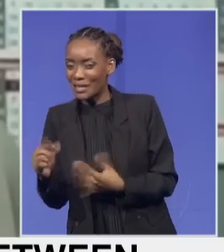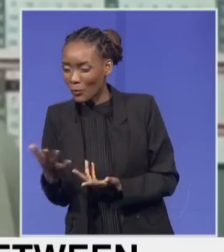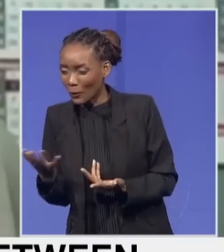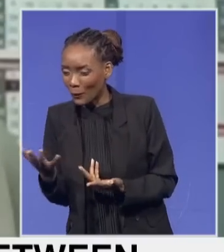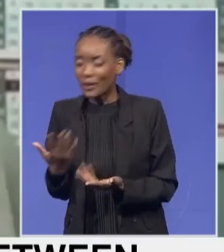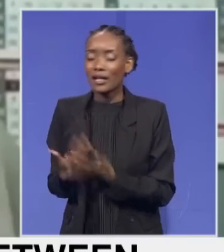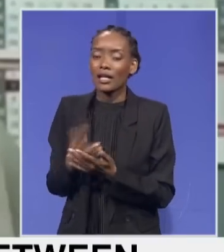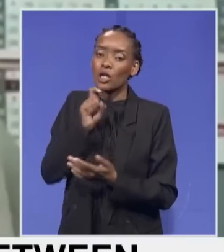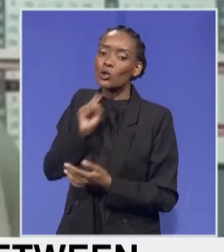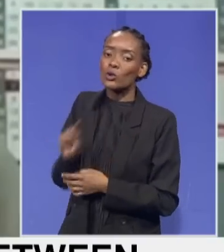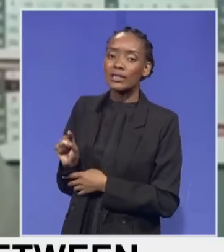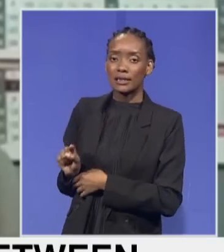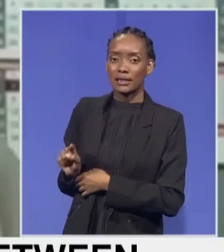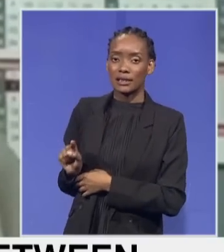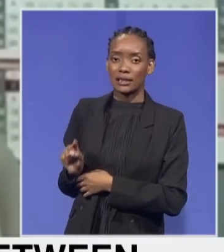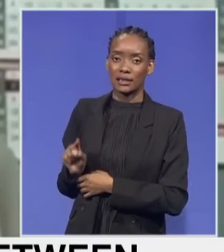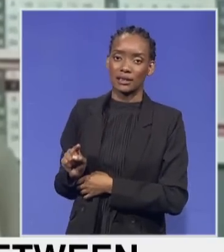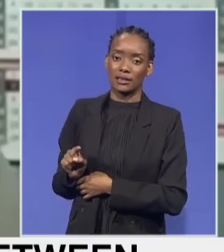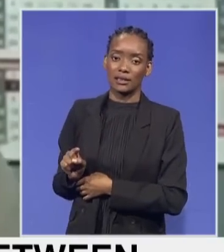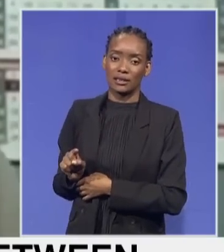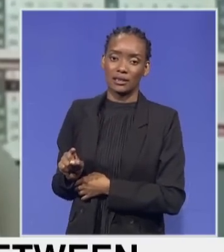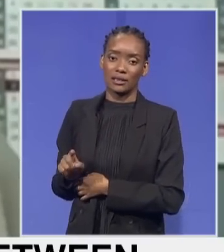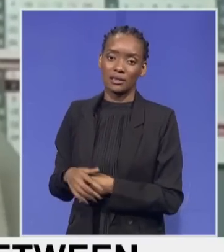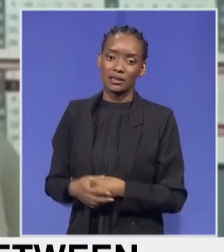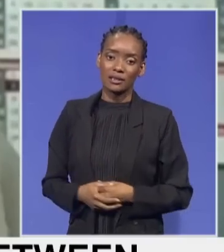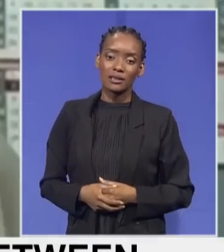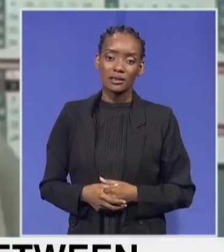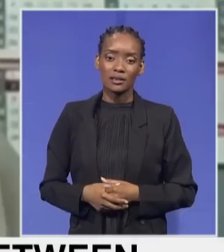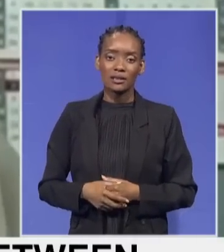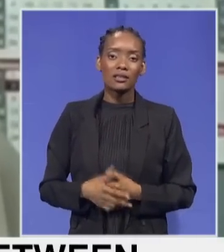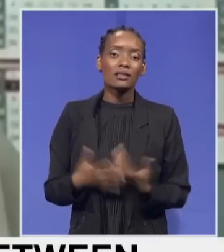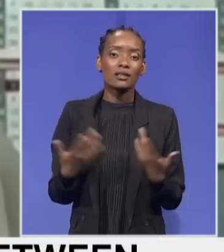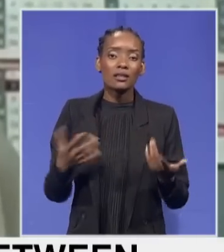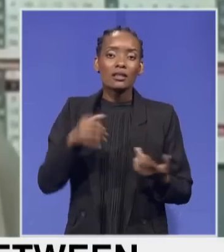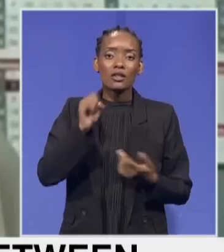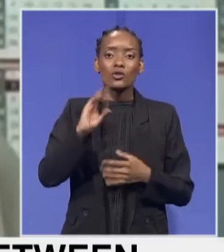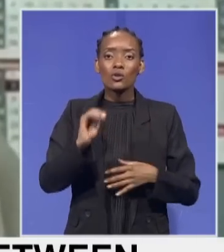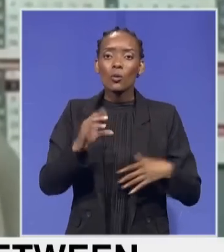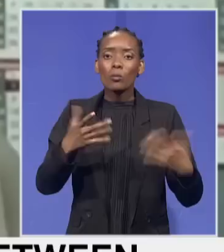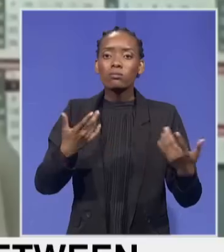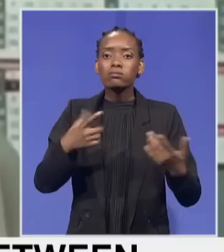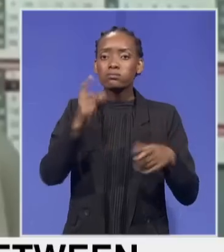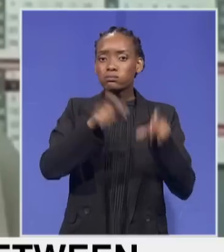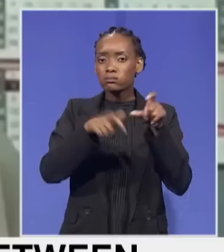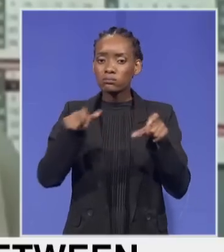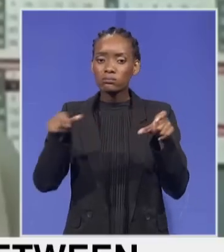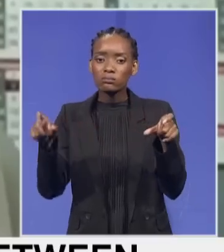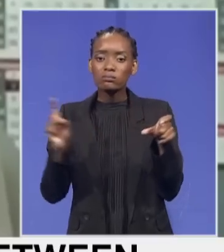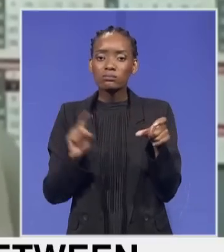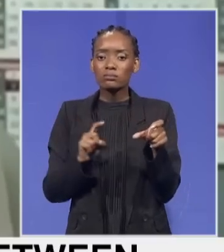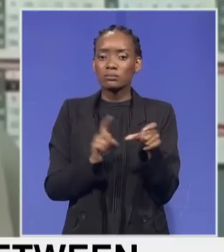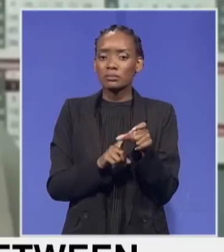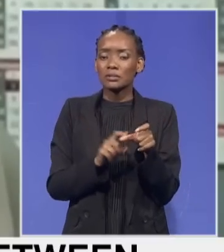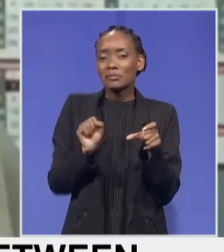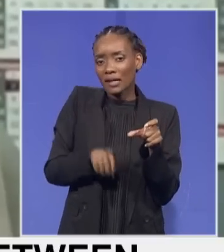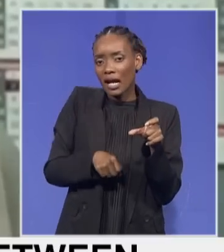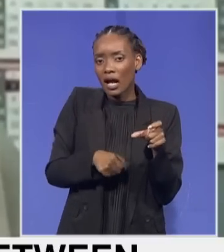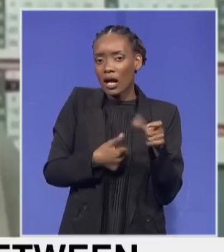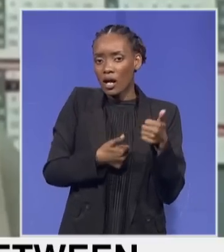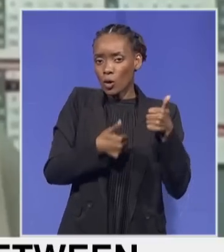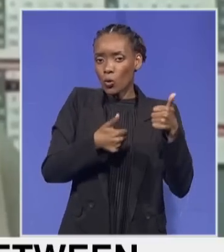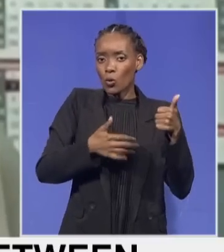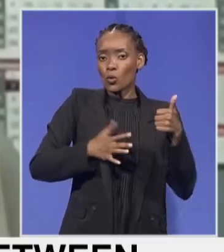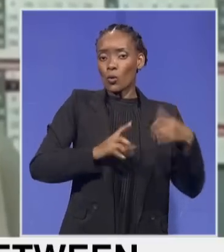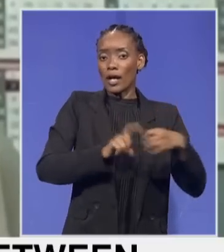use because it's temporary, we don't need it long term. So we find the people that want to downward spend on parts, not because